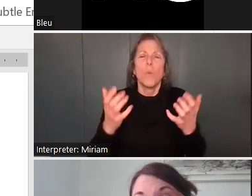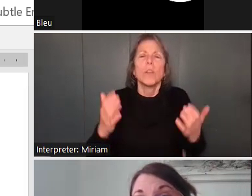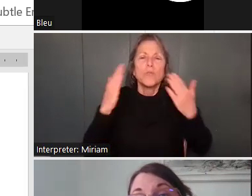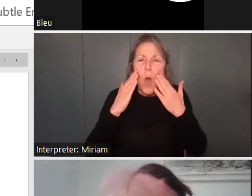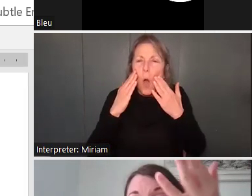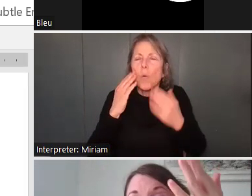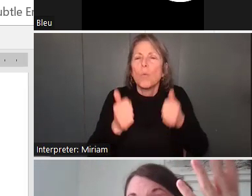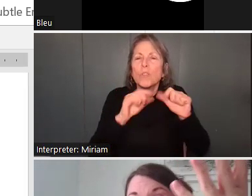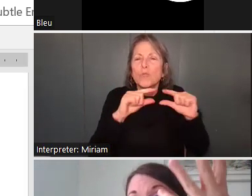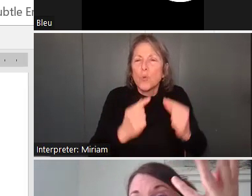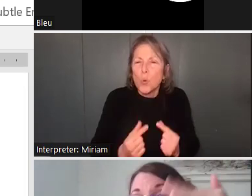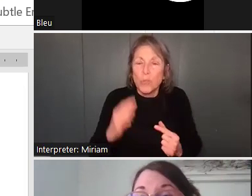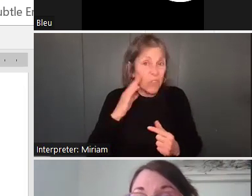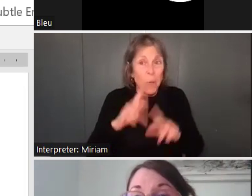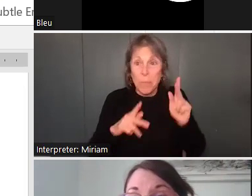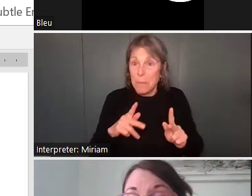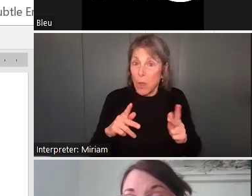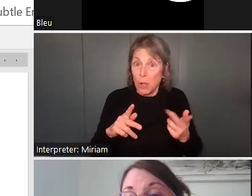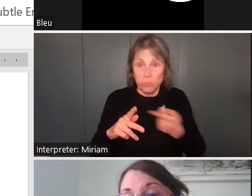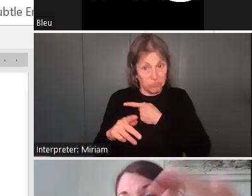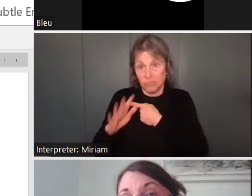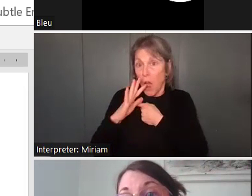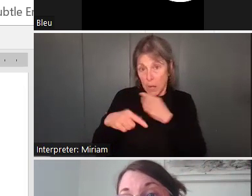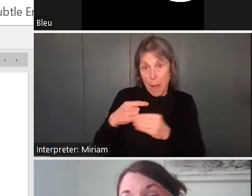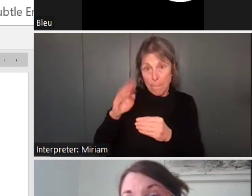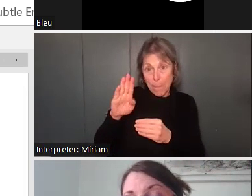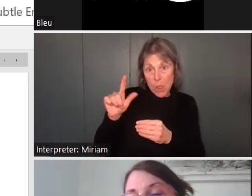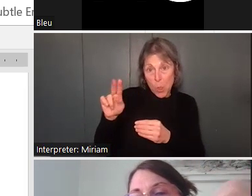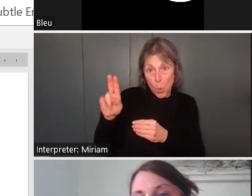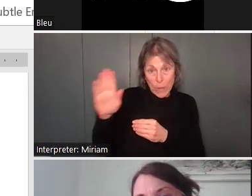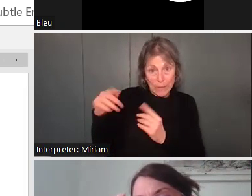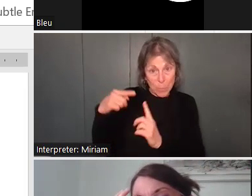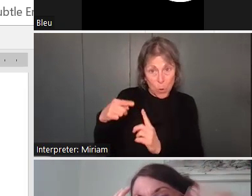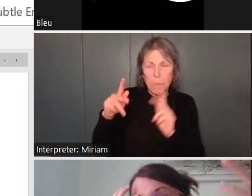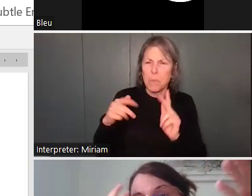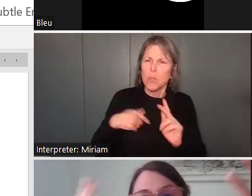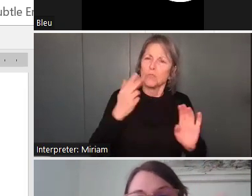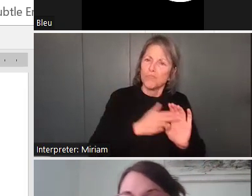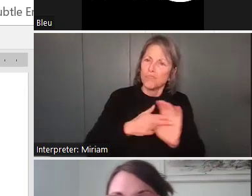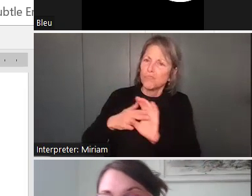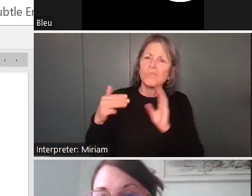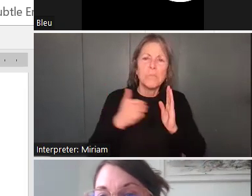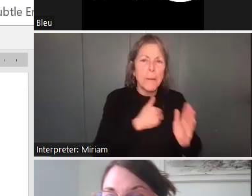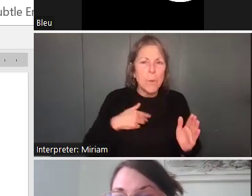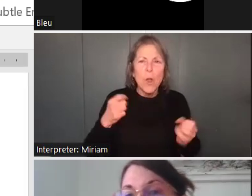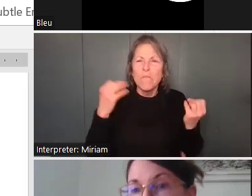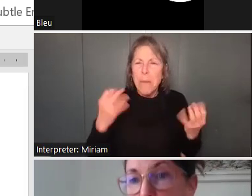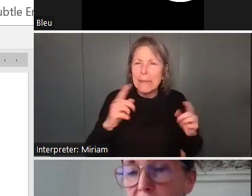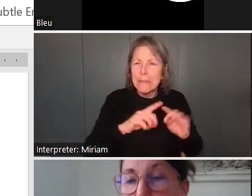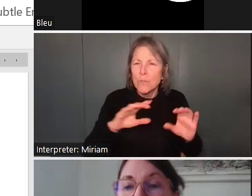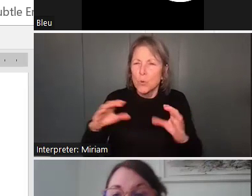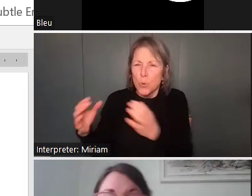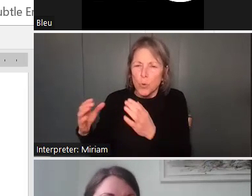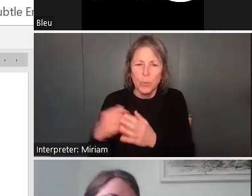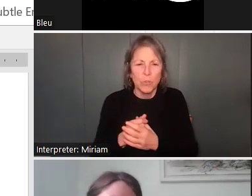what groups, because people, to Blue's point, people could be part of multiple groups, but they might not be, and certainly Mhm. current